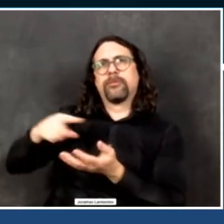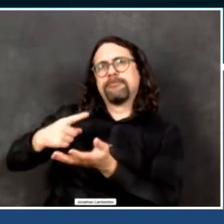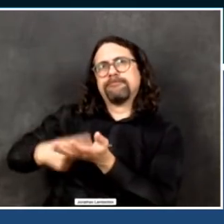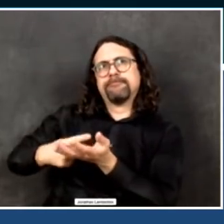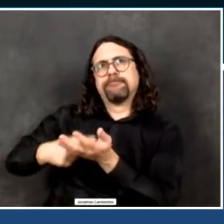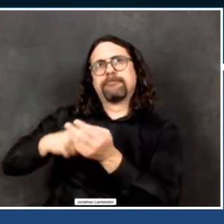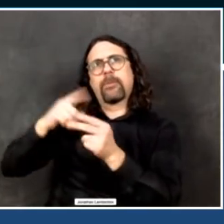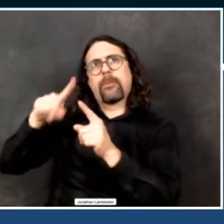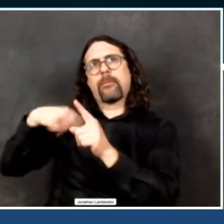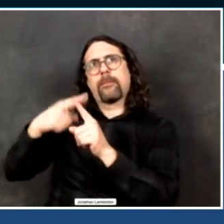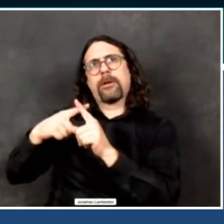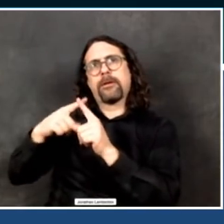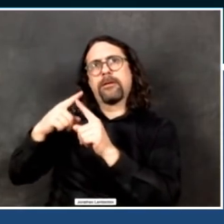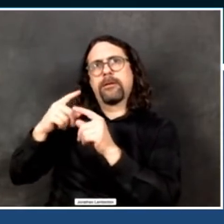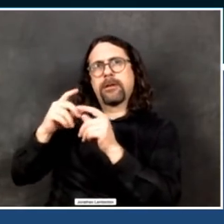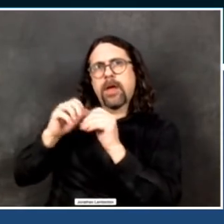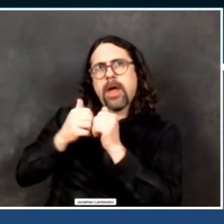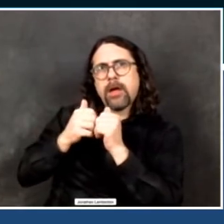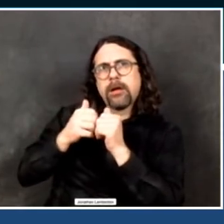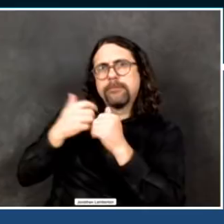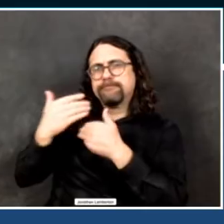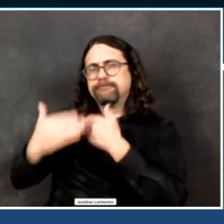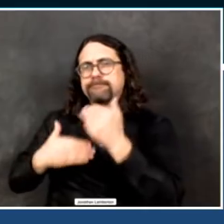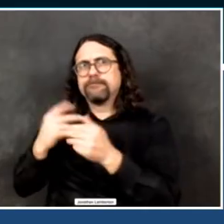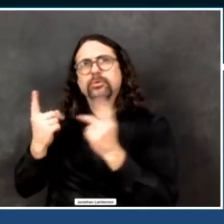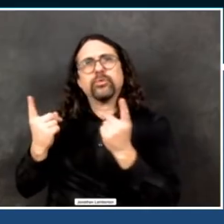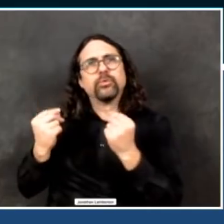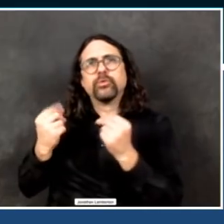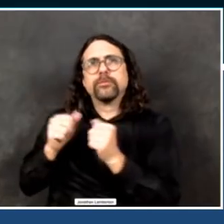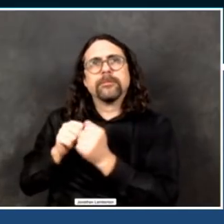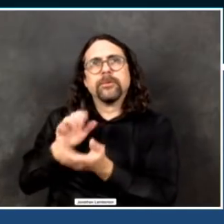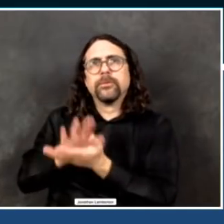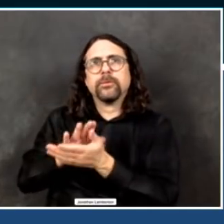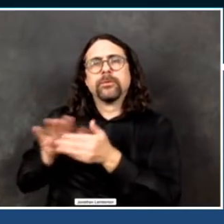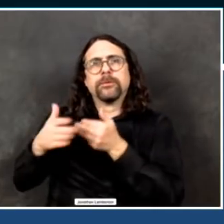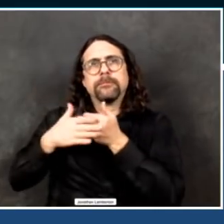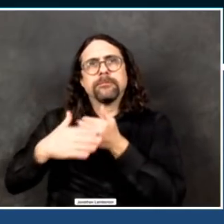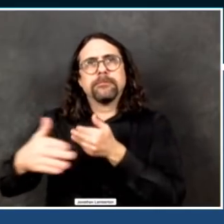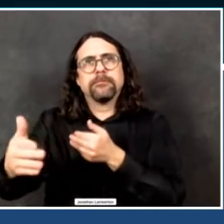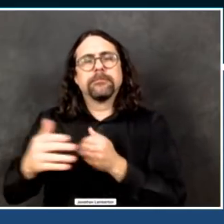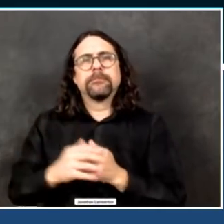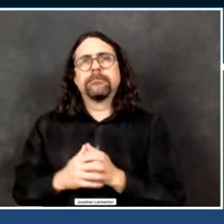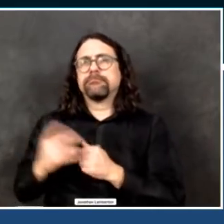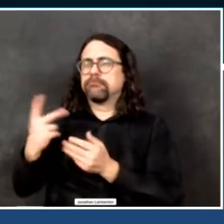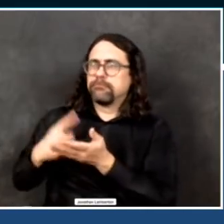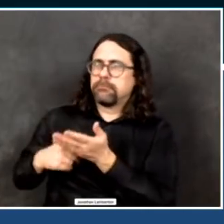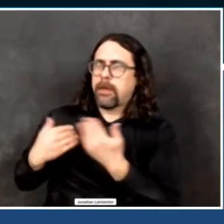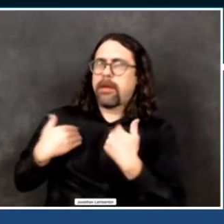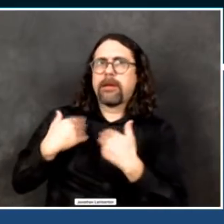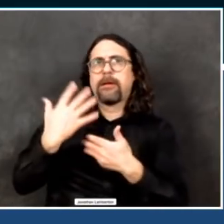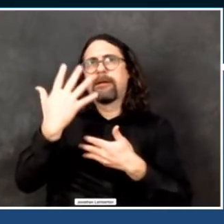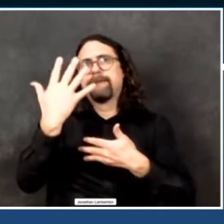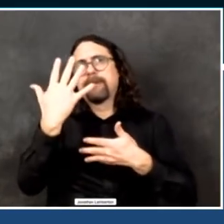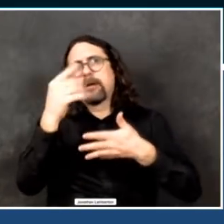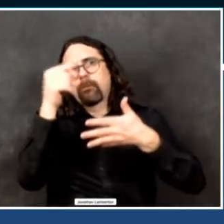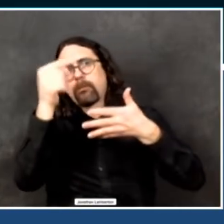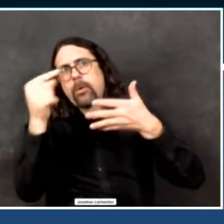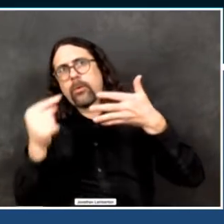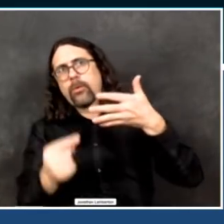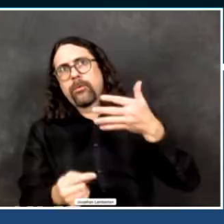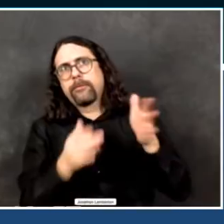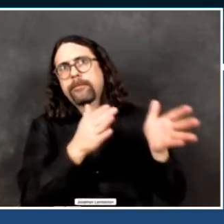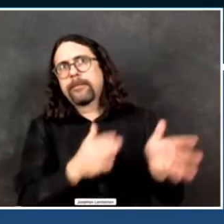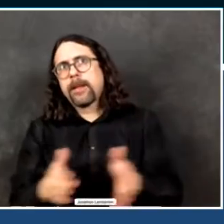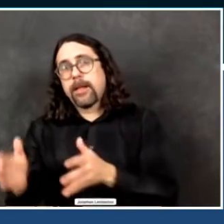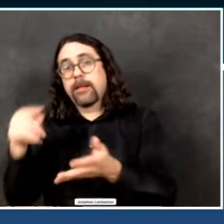our kids, our parents, prepare for this phase and beyond. One of the